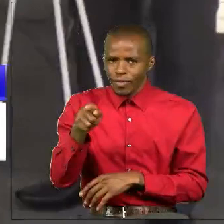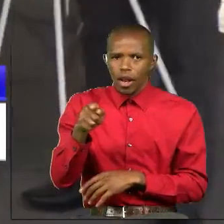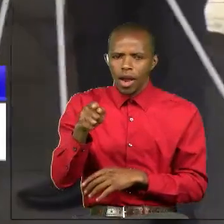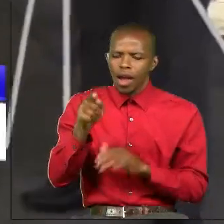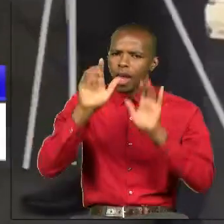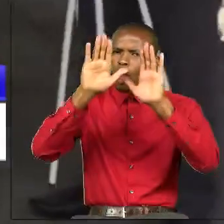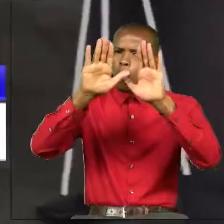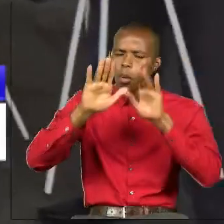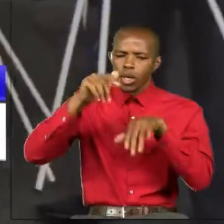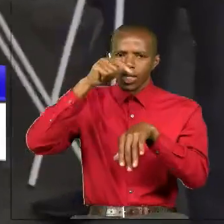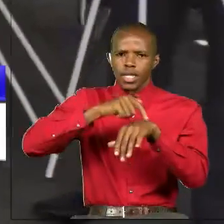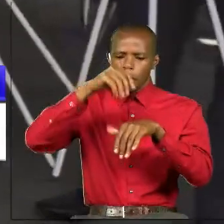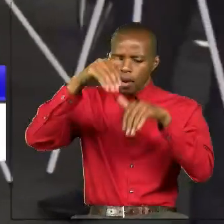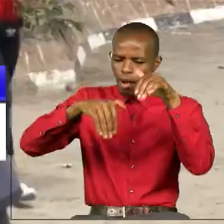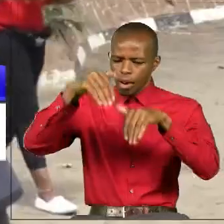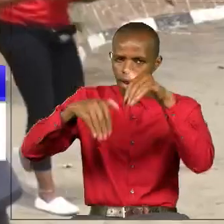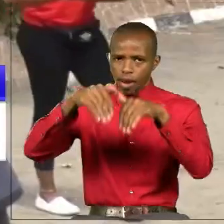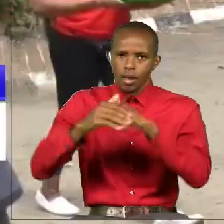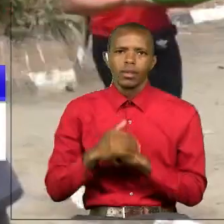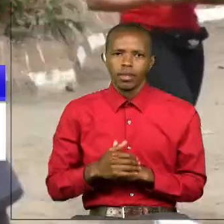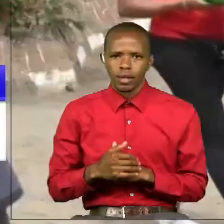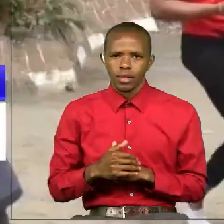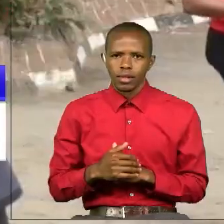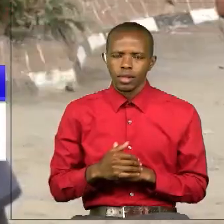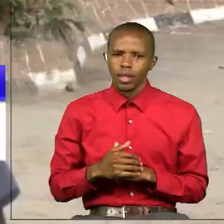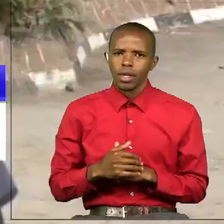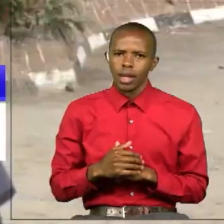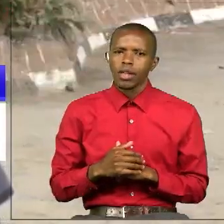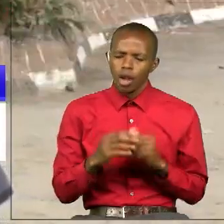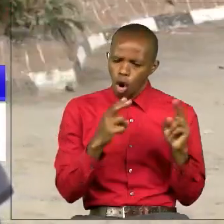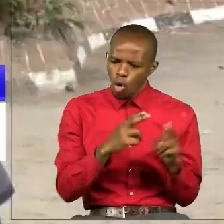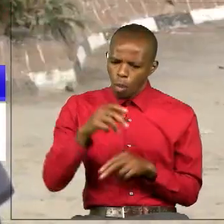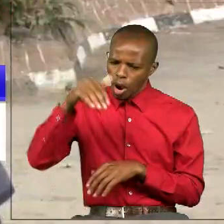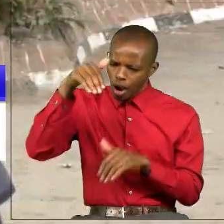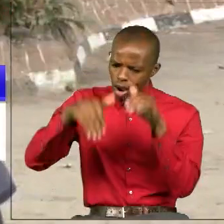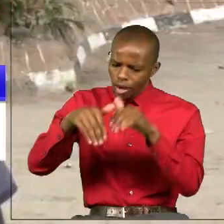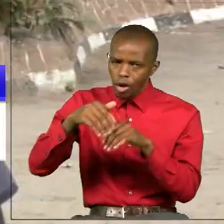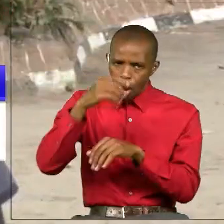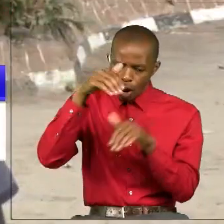important in times of elections. Not just your ordinary canes, they are smart canes.